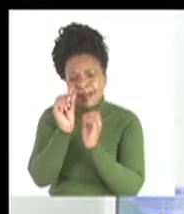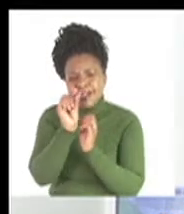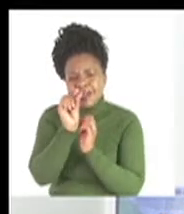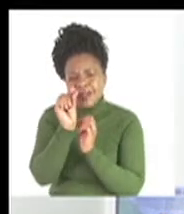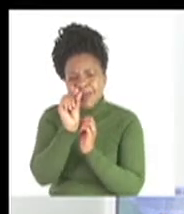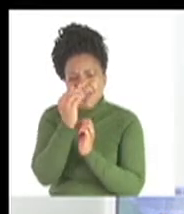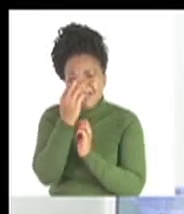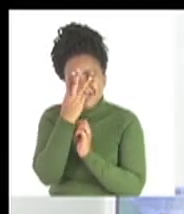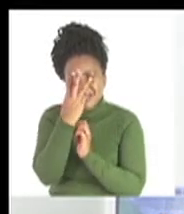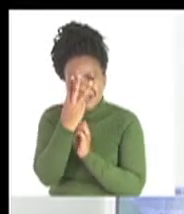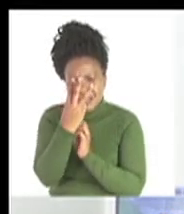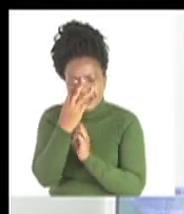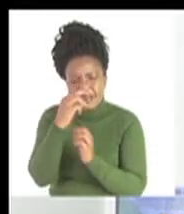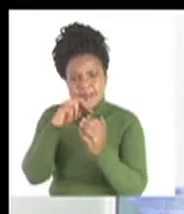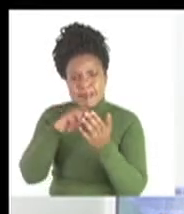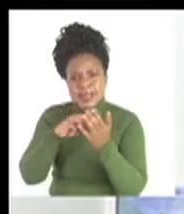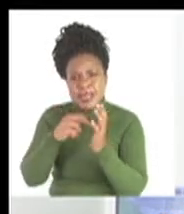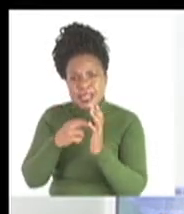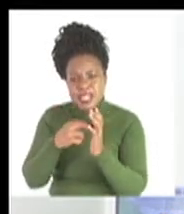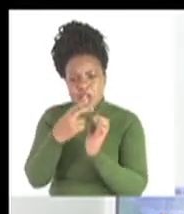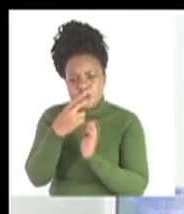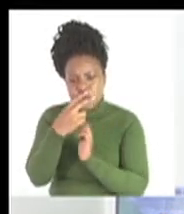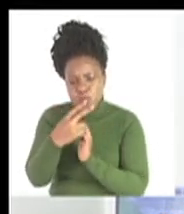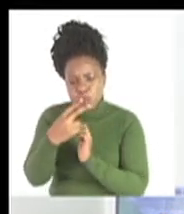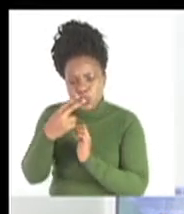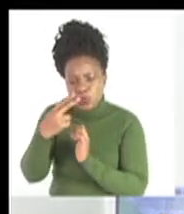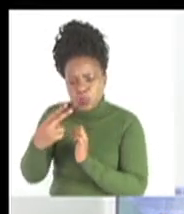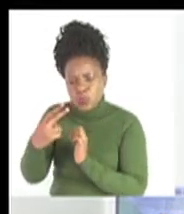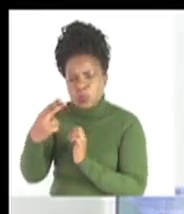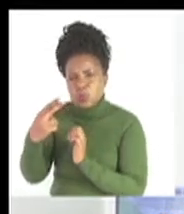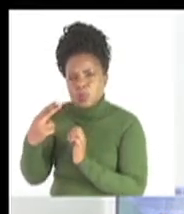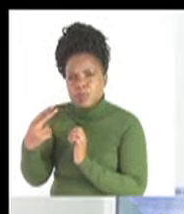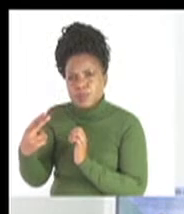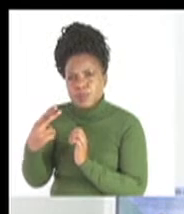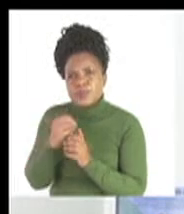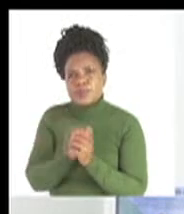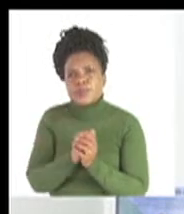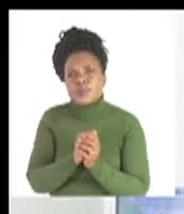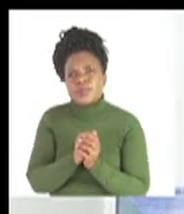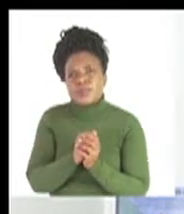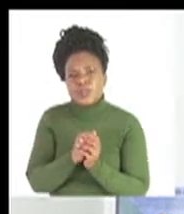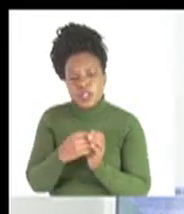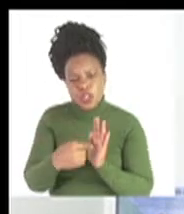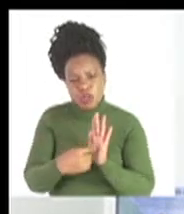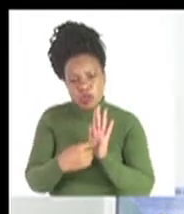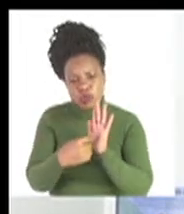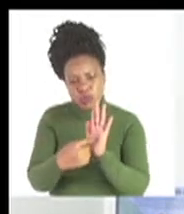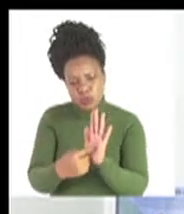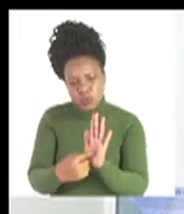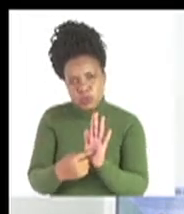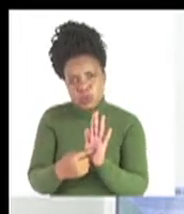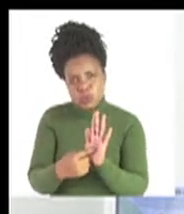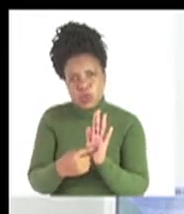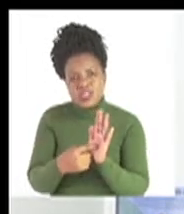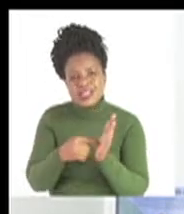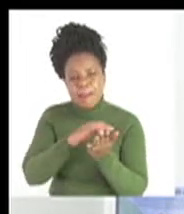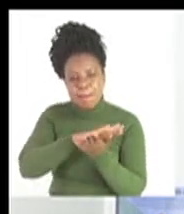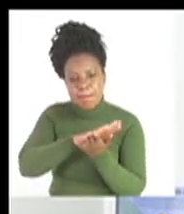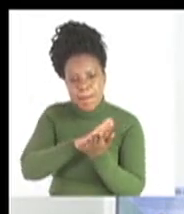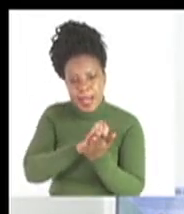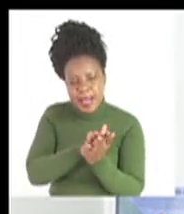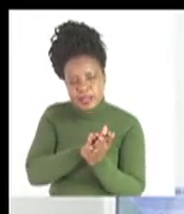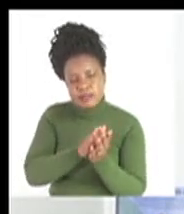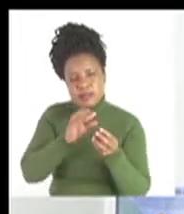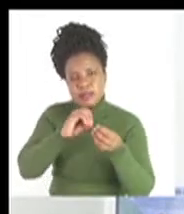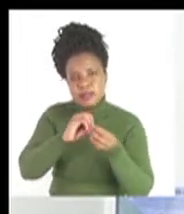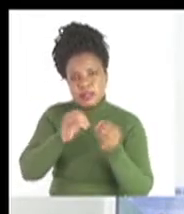an exponent or the power. So that number has to indicate that your 2, which you are